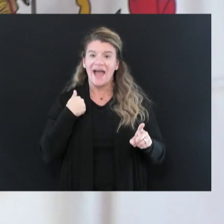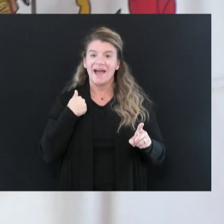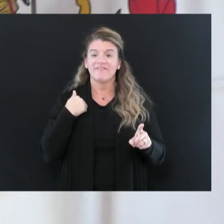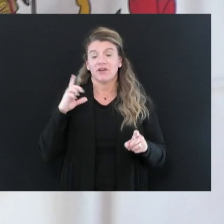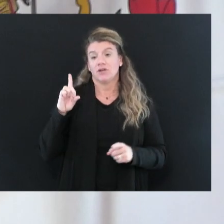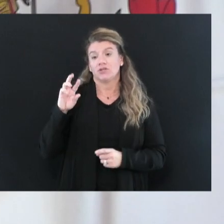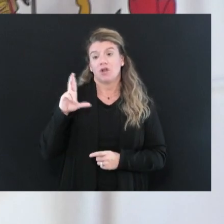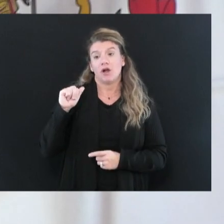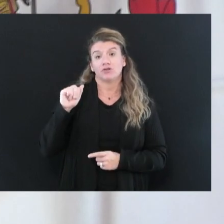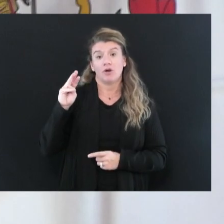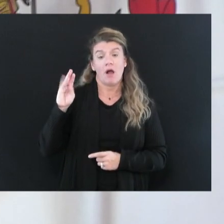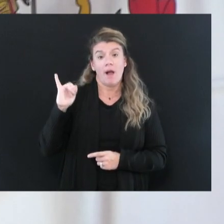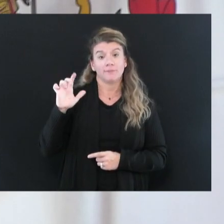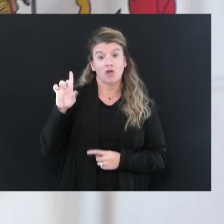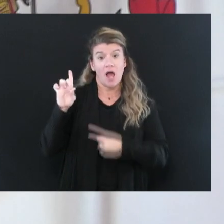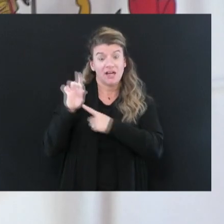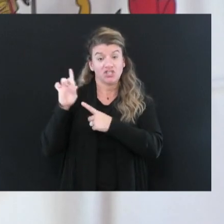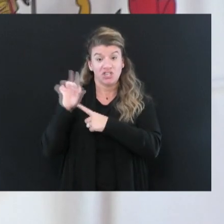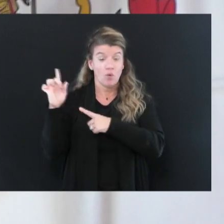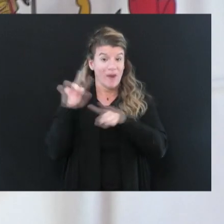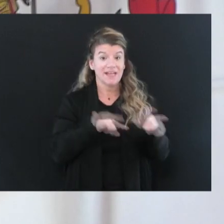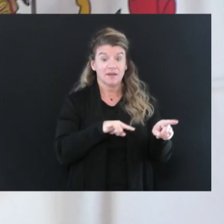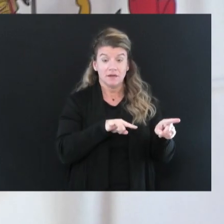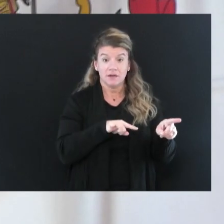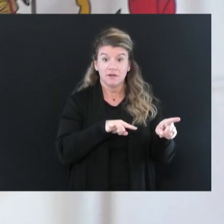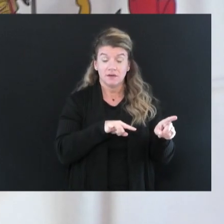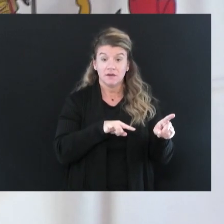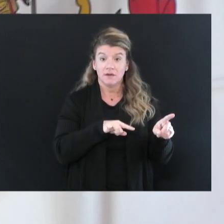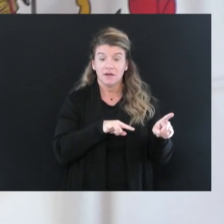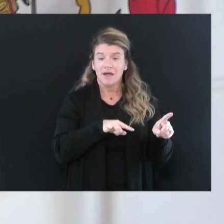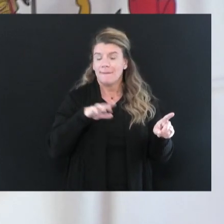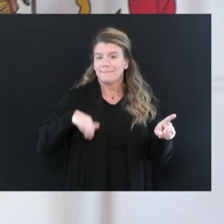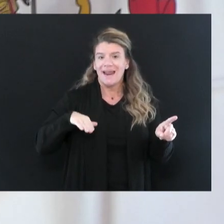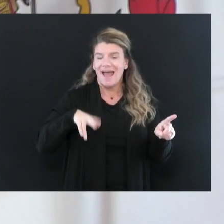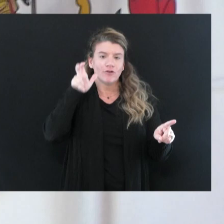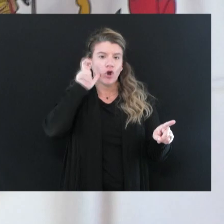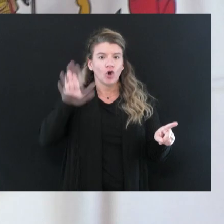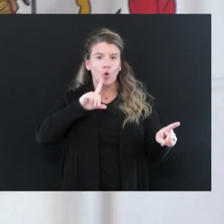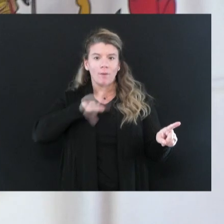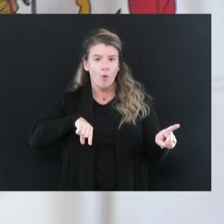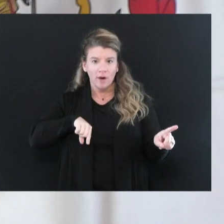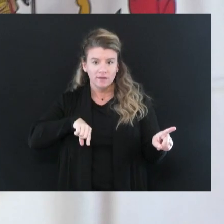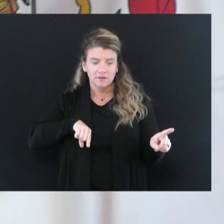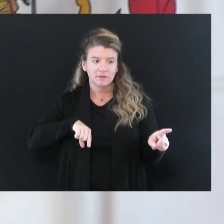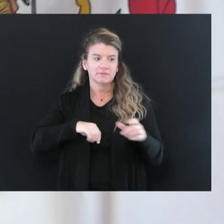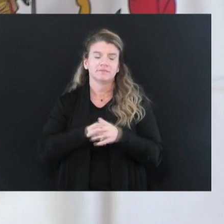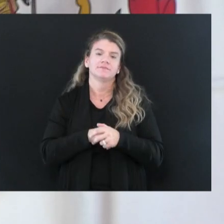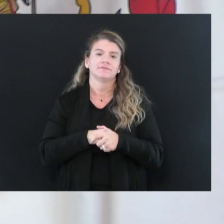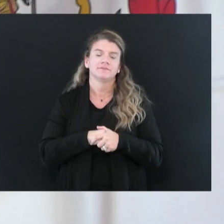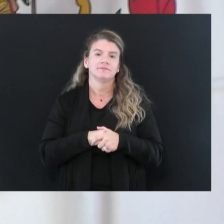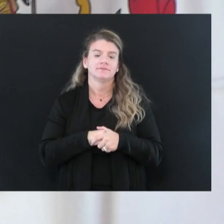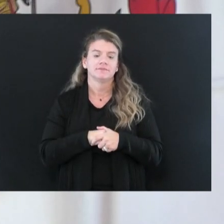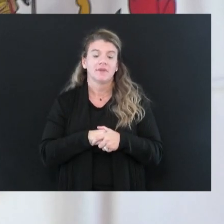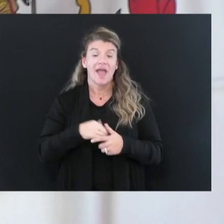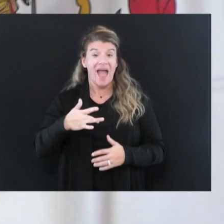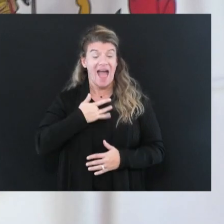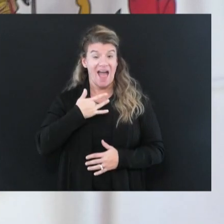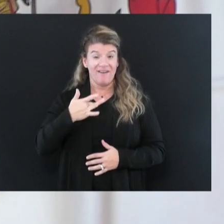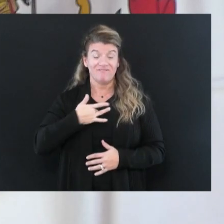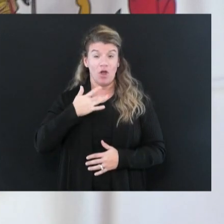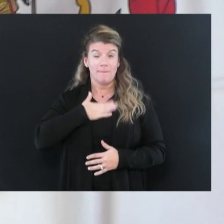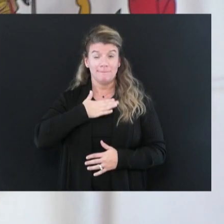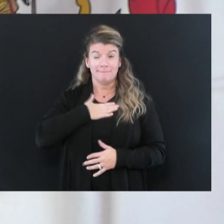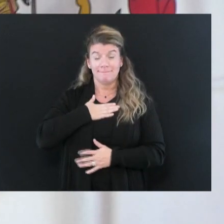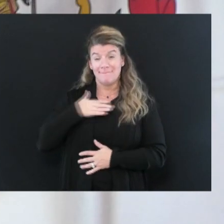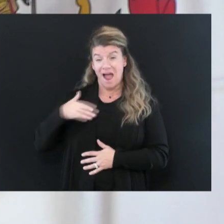Dr. Amjad go, and you know, I haven't gotten her report back yet, but I feel in my gut there's